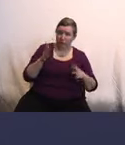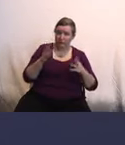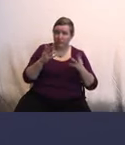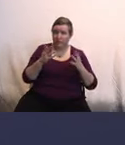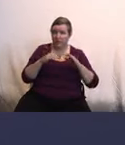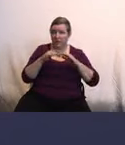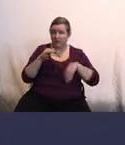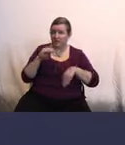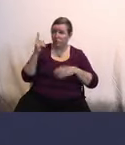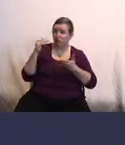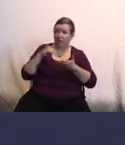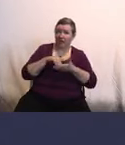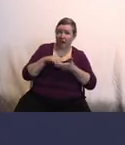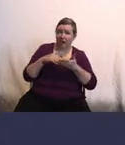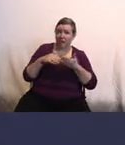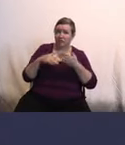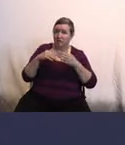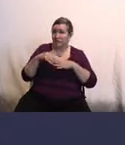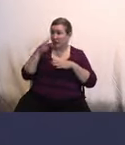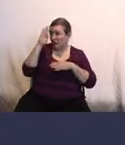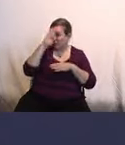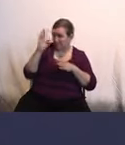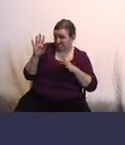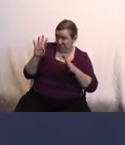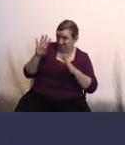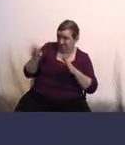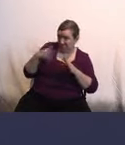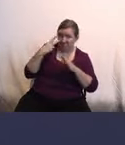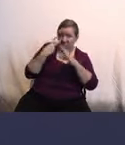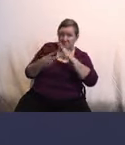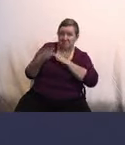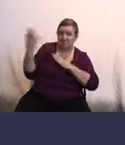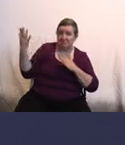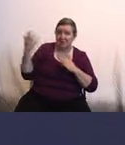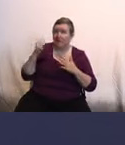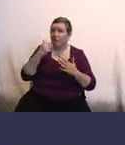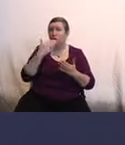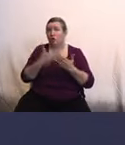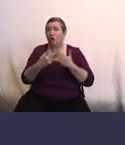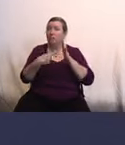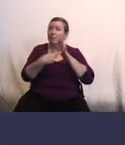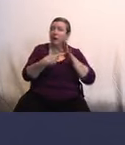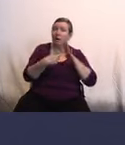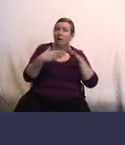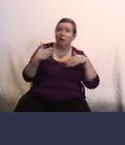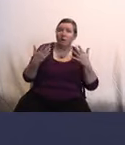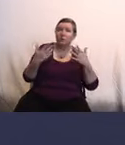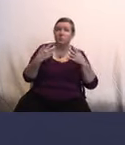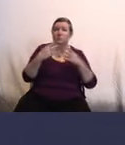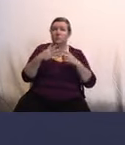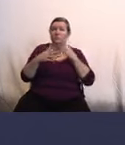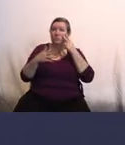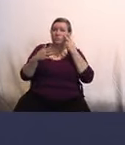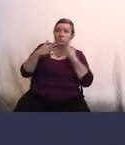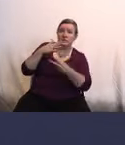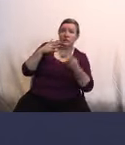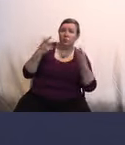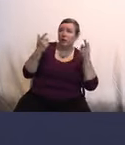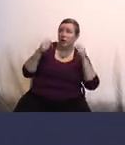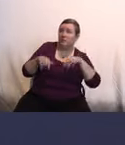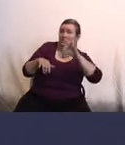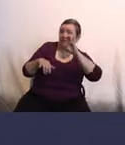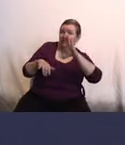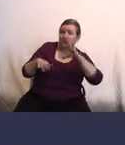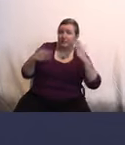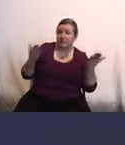1,000 people in the hospital, do we think? Is there any modeling by the end of February? Yes, hospitalizations are dropping,